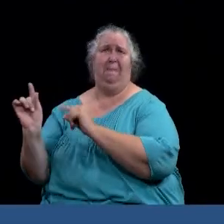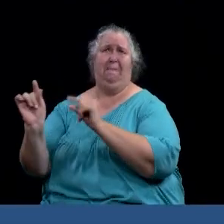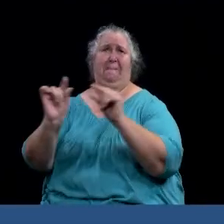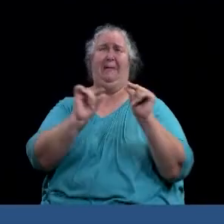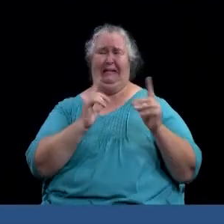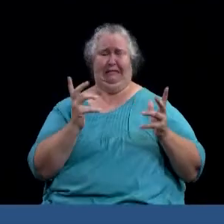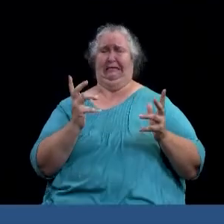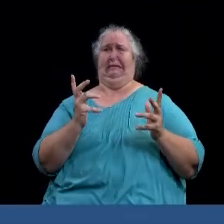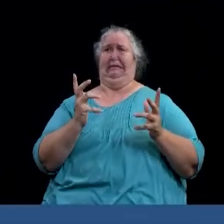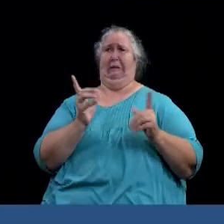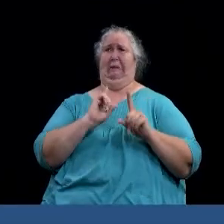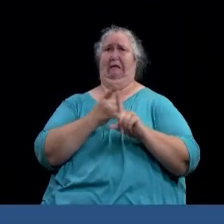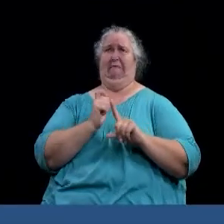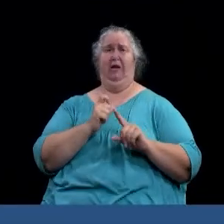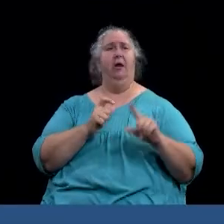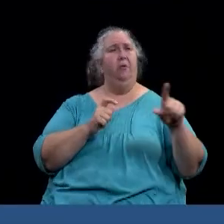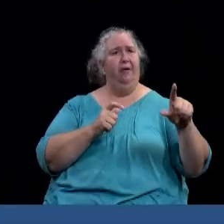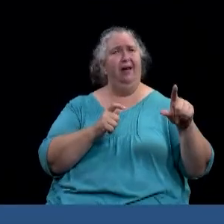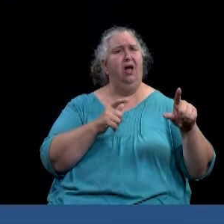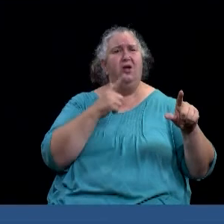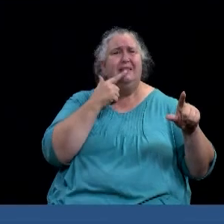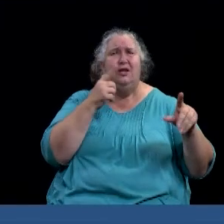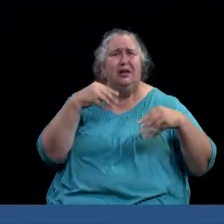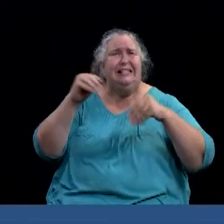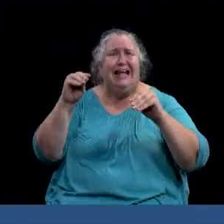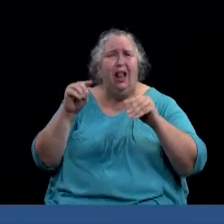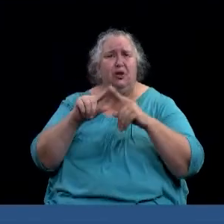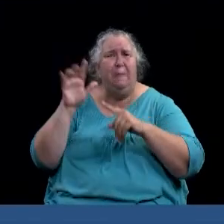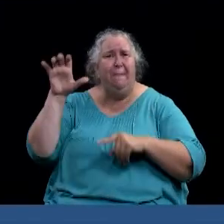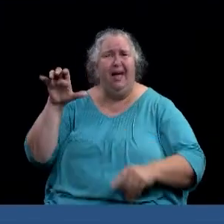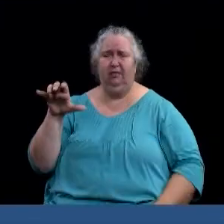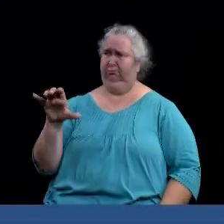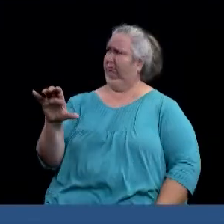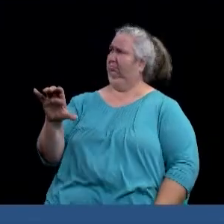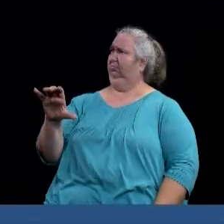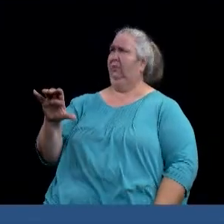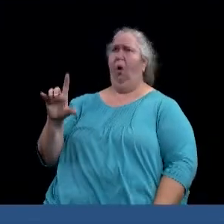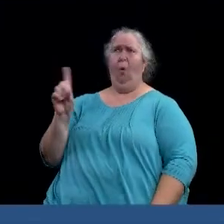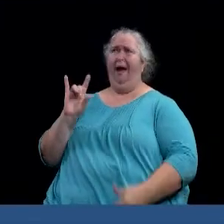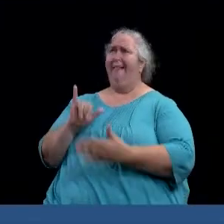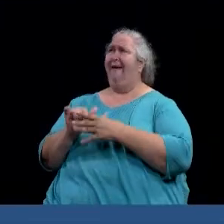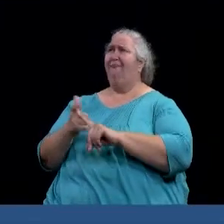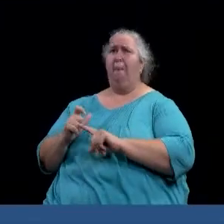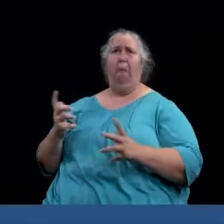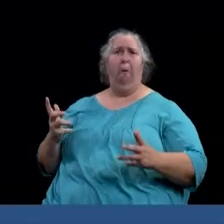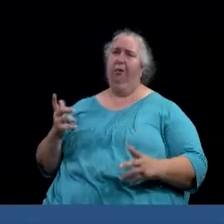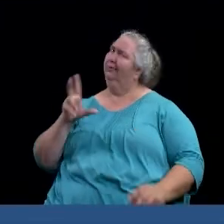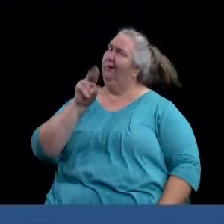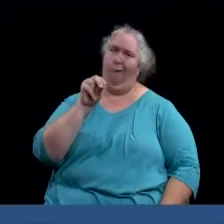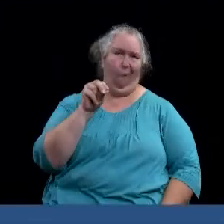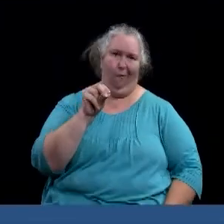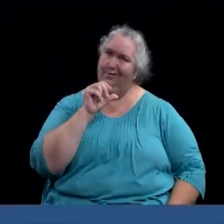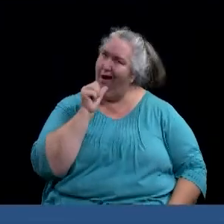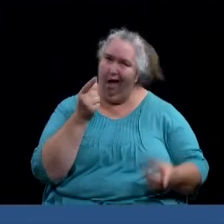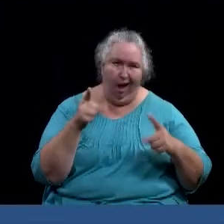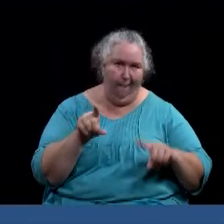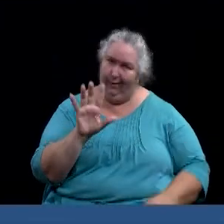to Baylor, which is not ever going to happen. So we have accrued vacancies with HUD